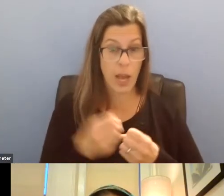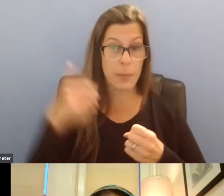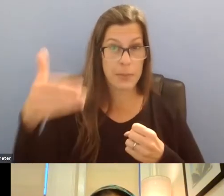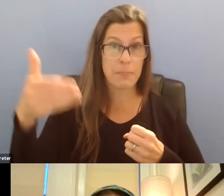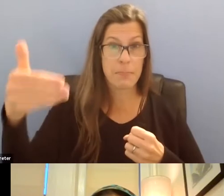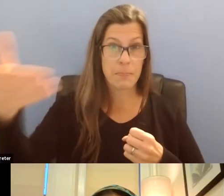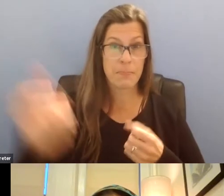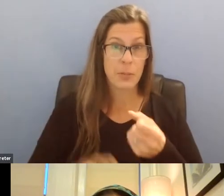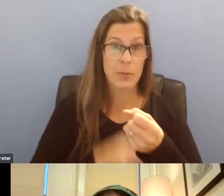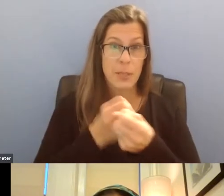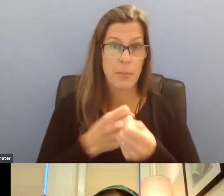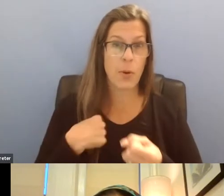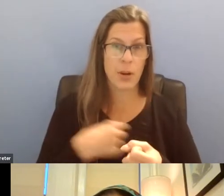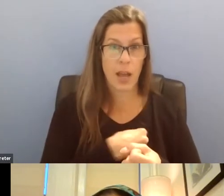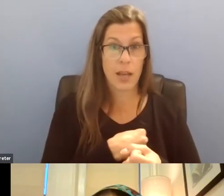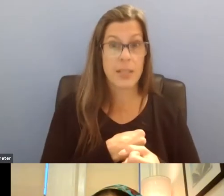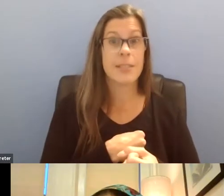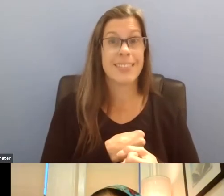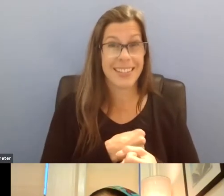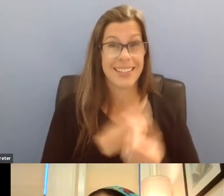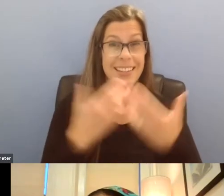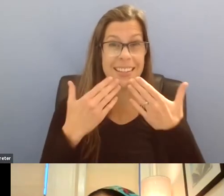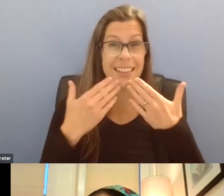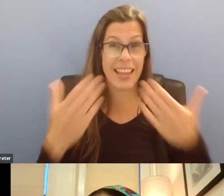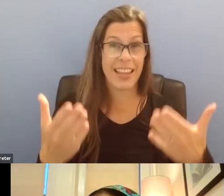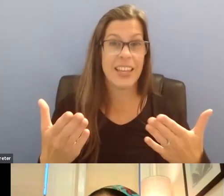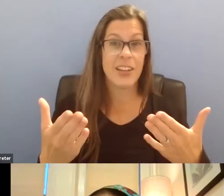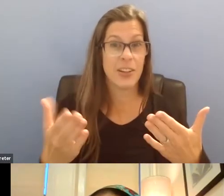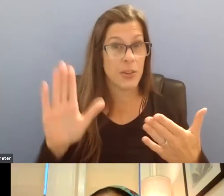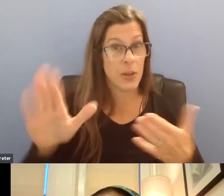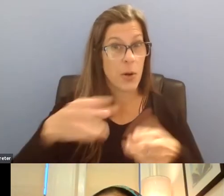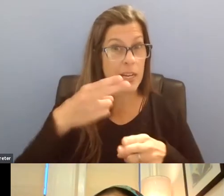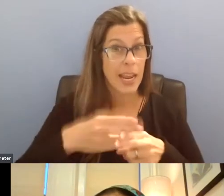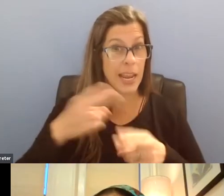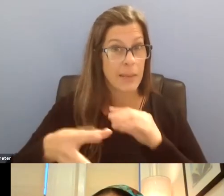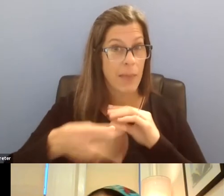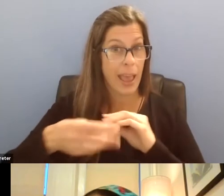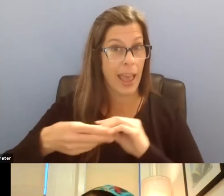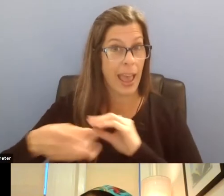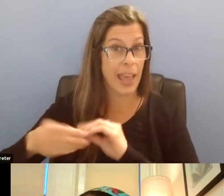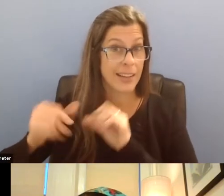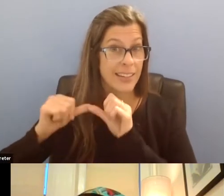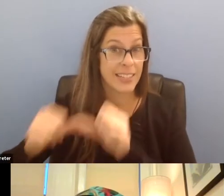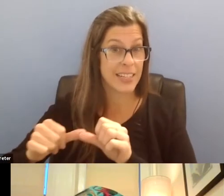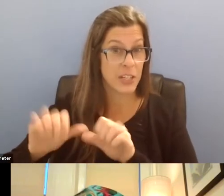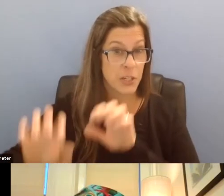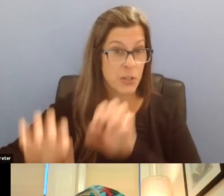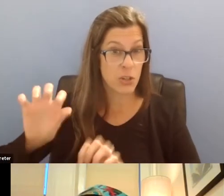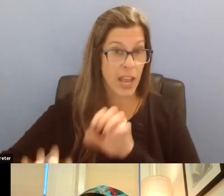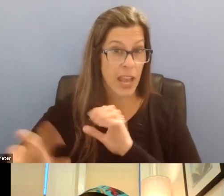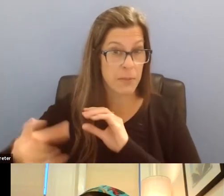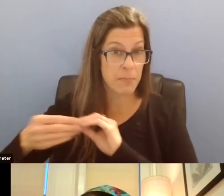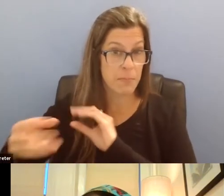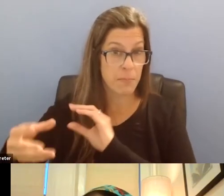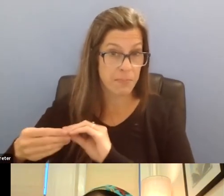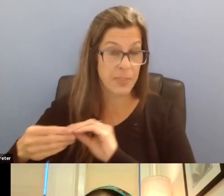the scenes. With that, thank you for continuing to put your names in the chat and for